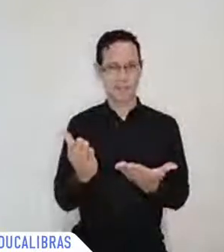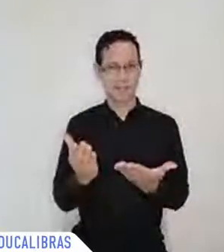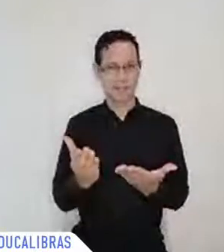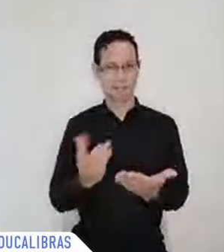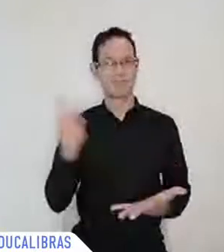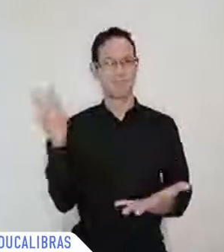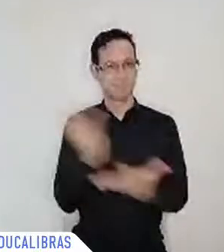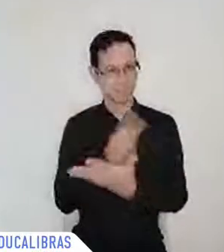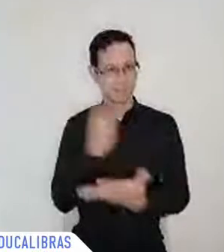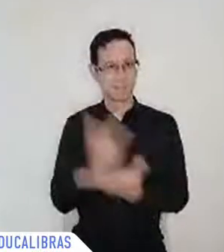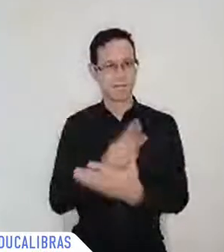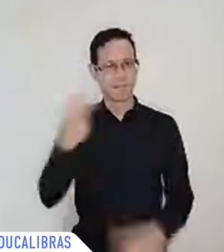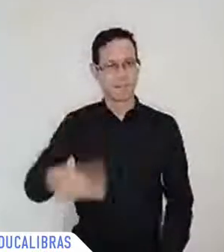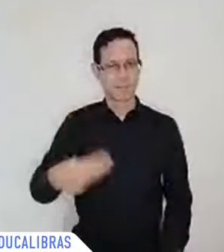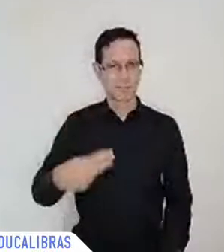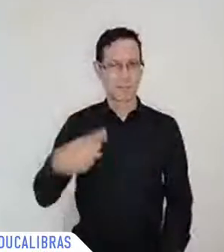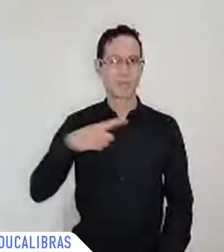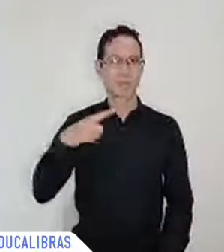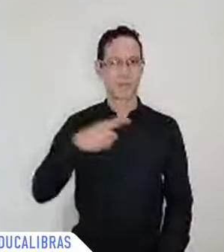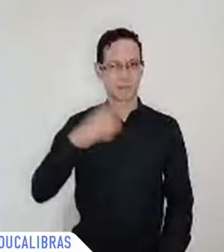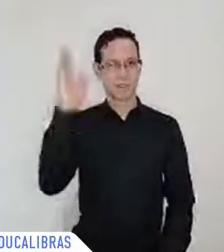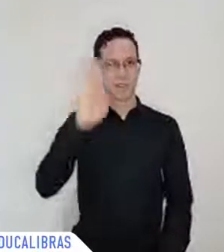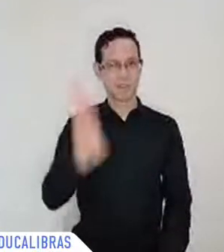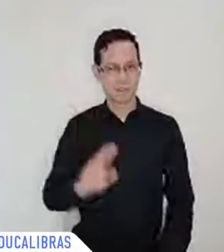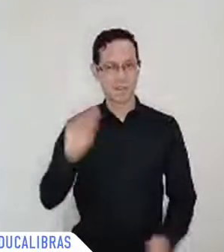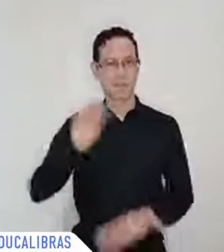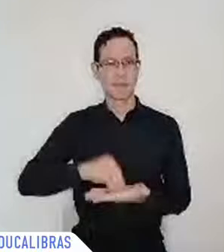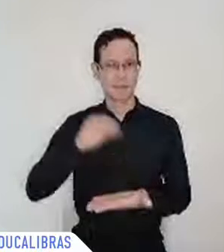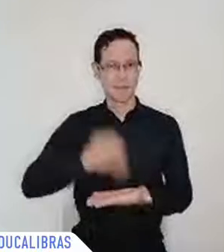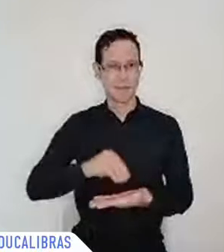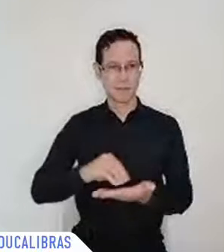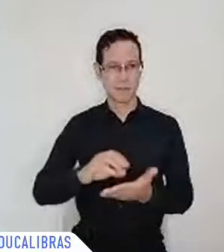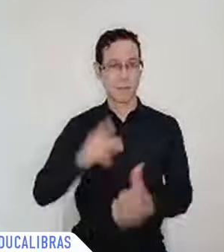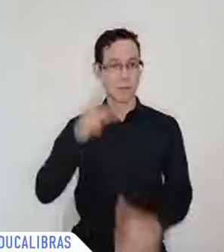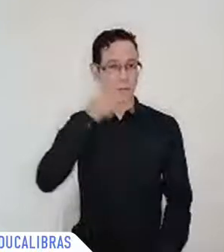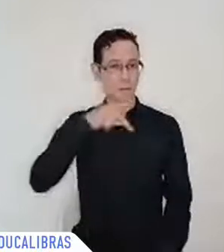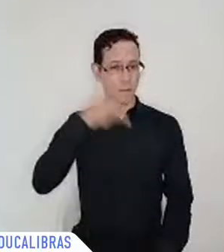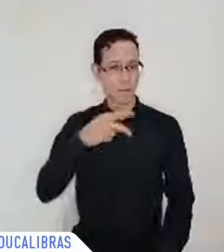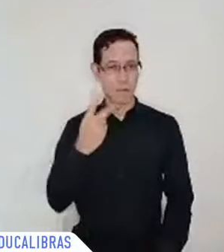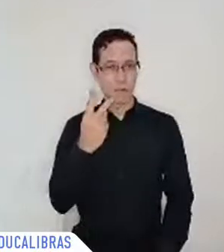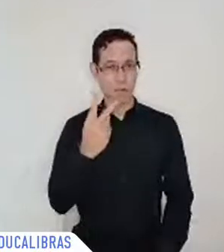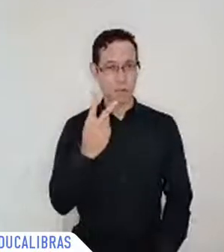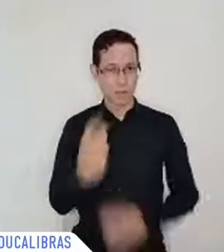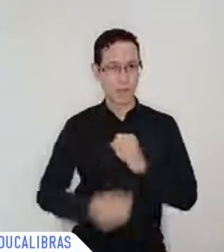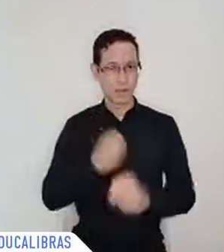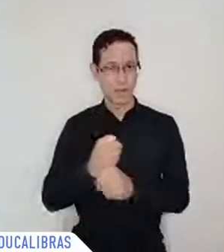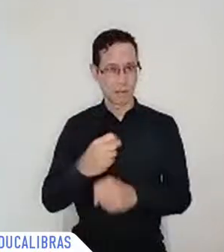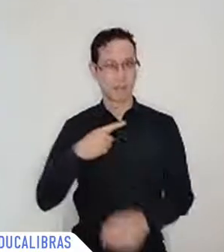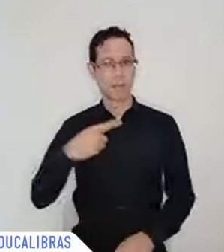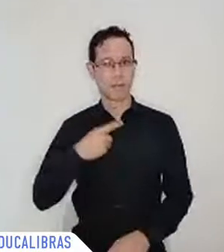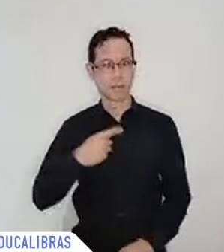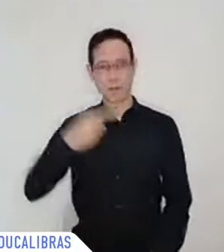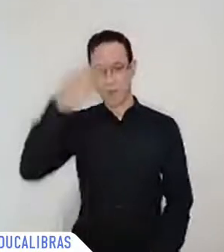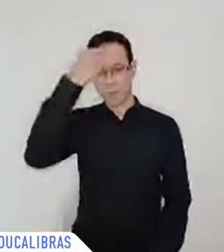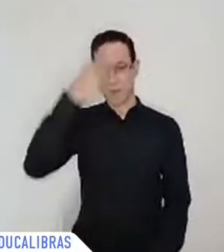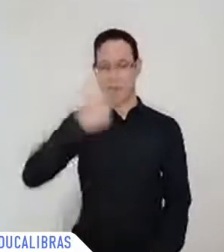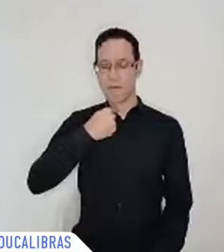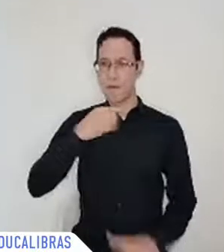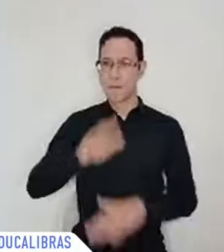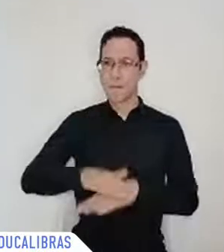against democracy need to be further looked, because this is just not normal if you're representing democracy in the